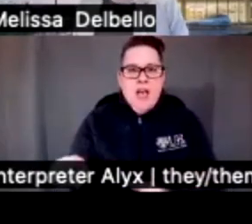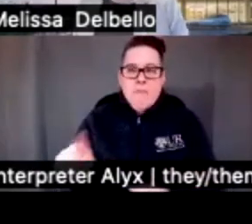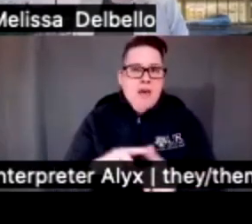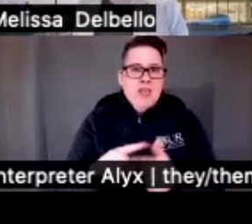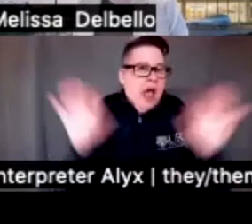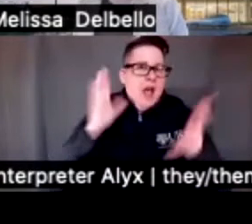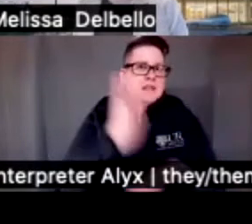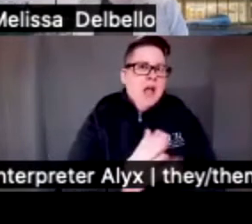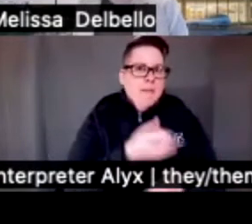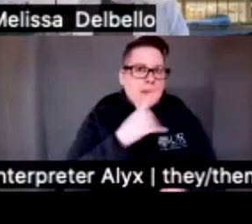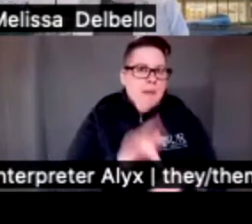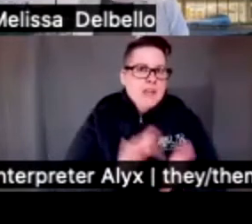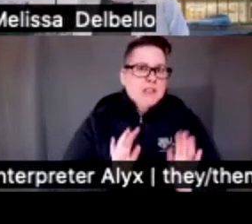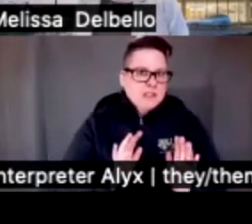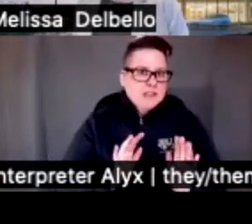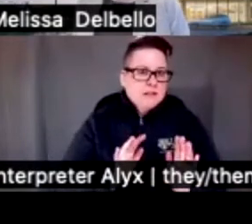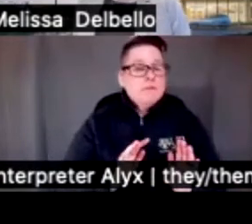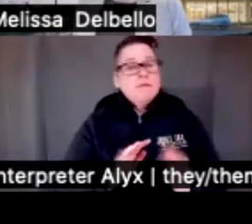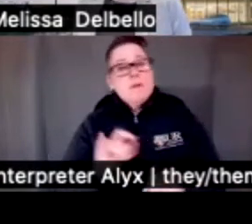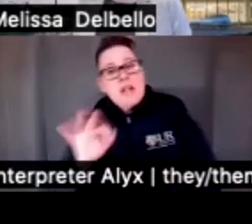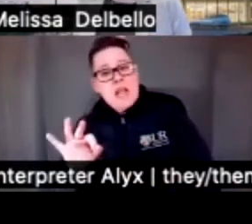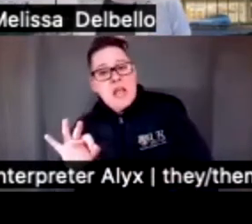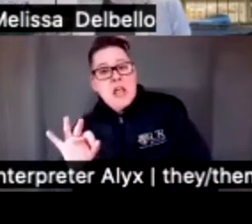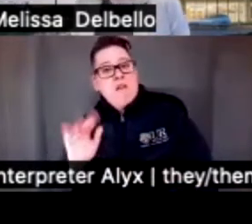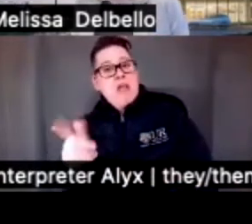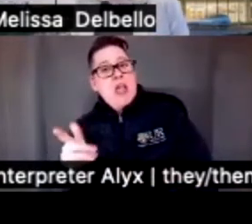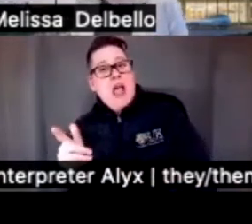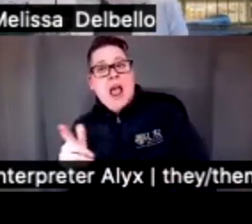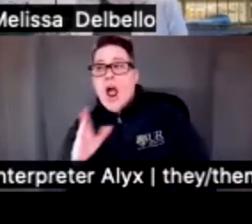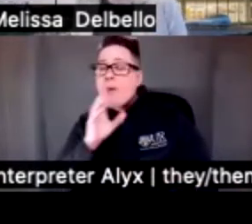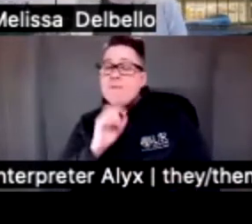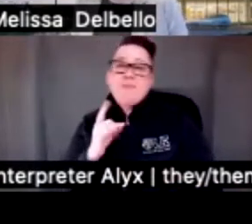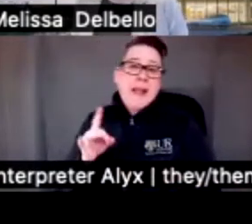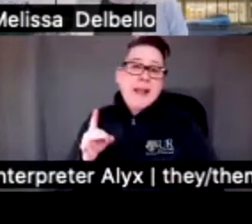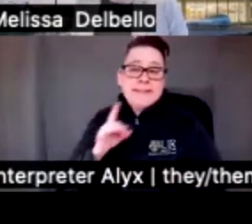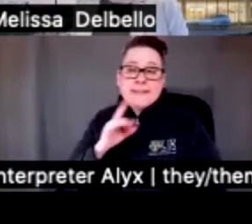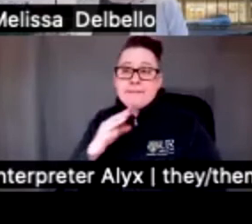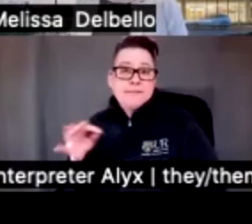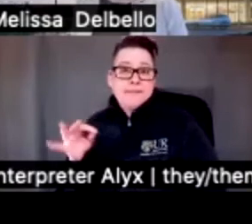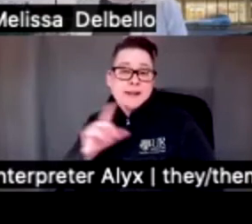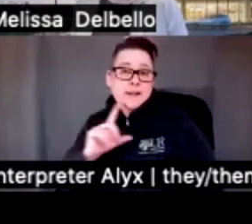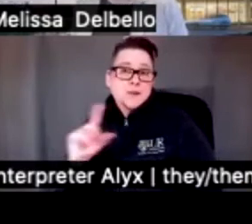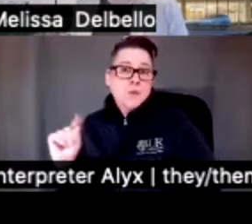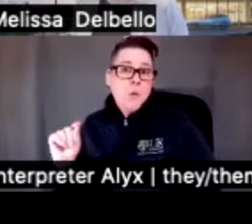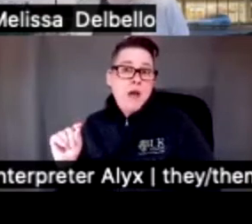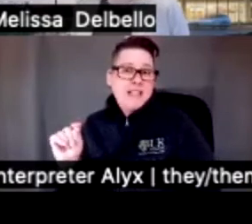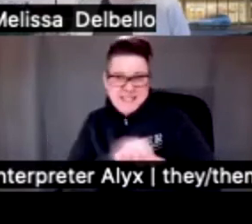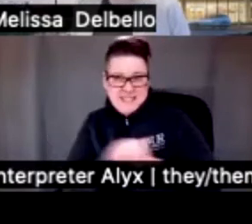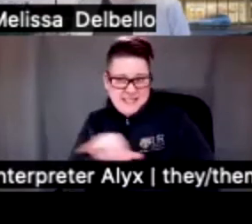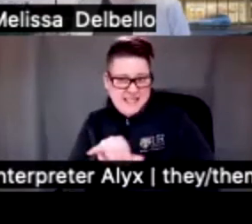discontinuation of the antidepressant. Whereas if you were 18, 19, 20, and you were treated with